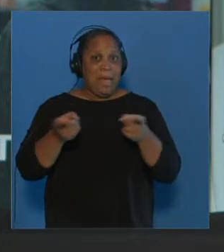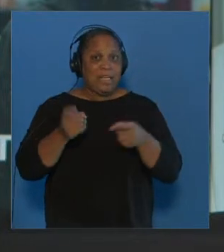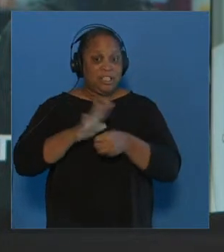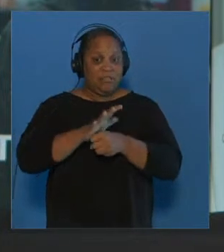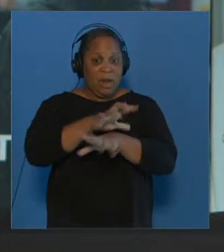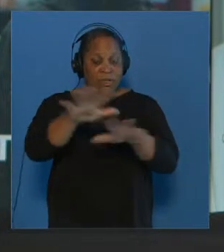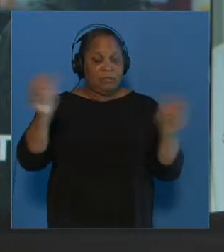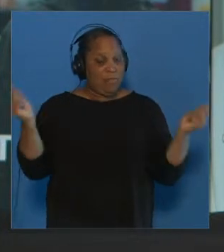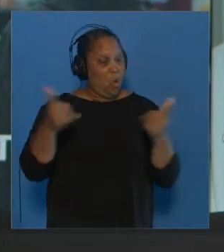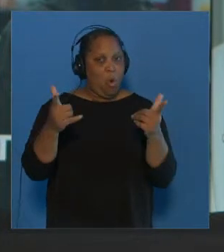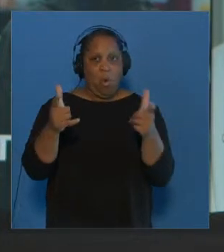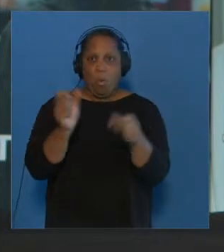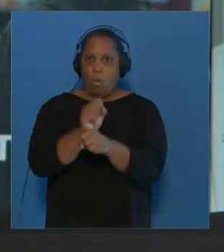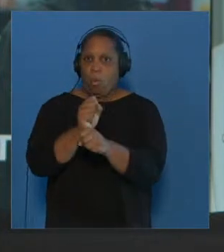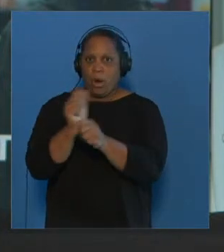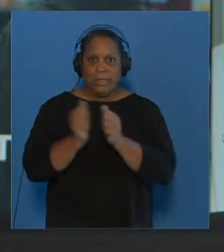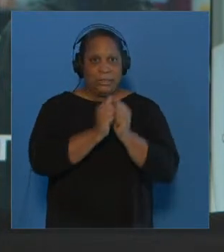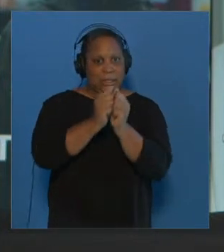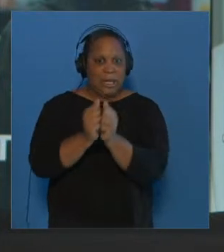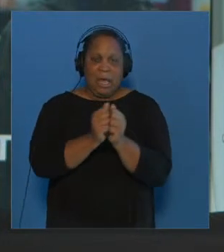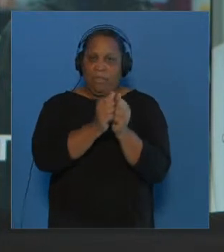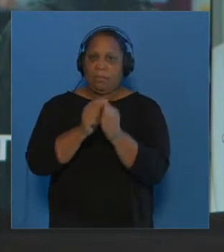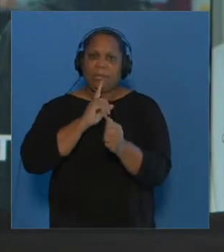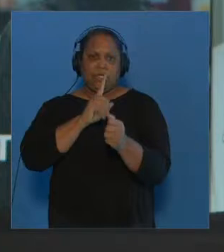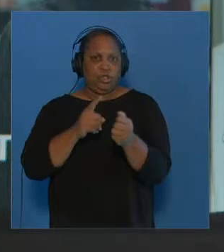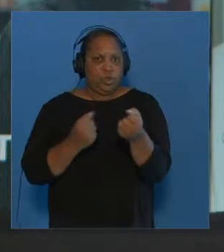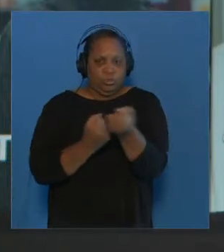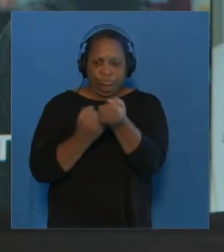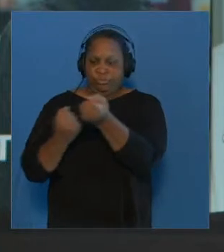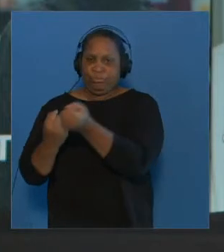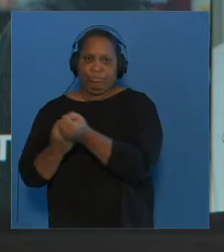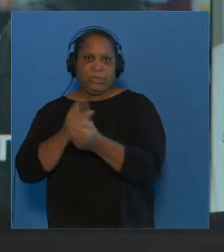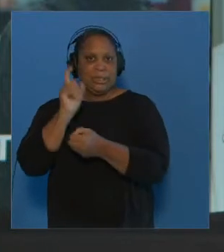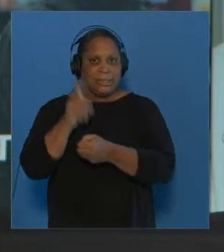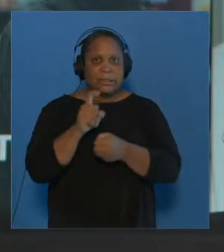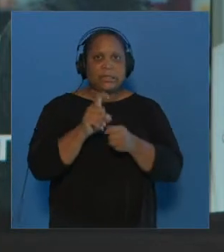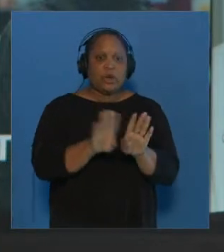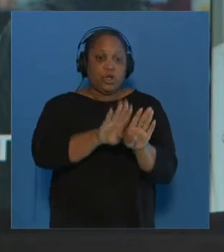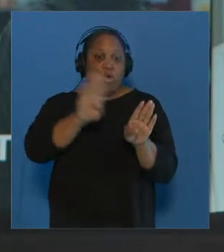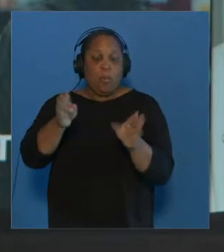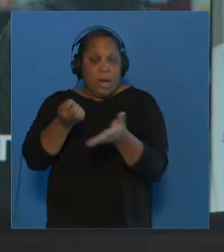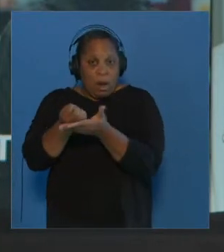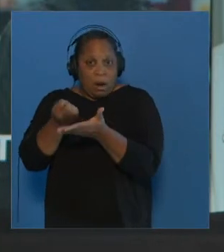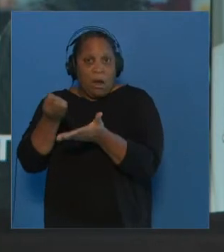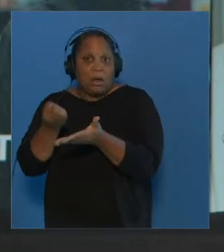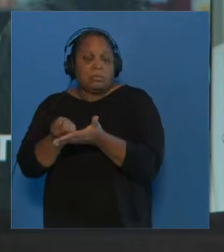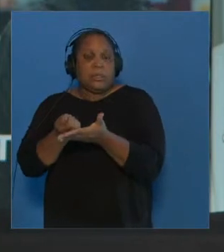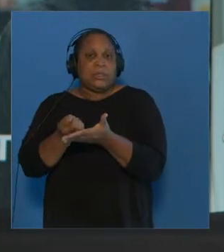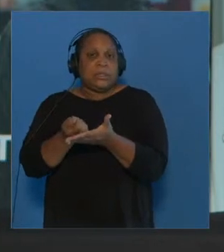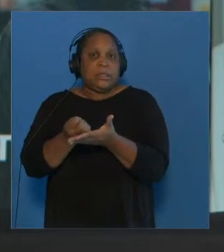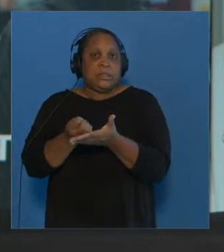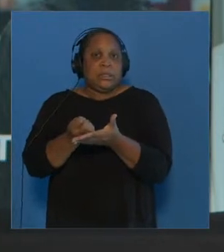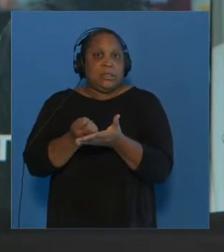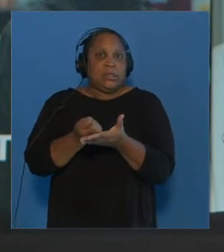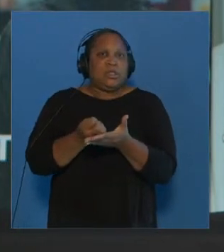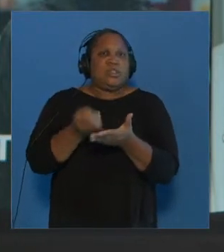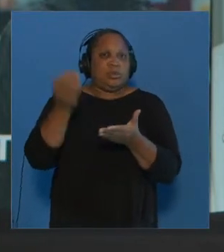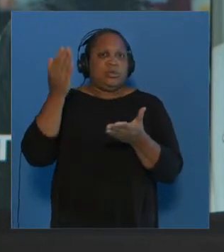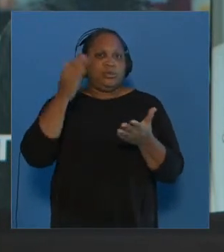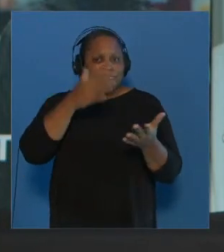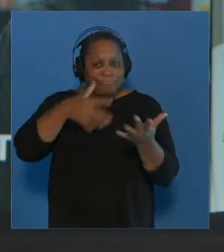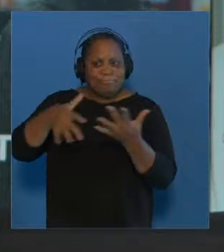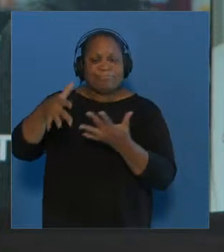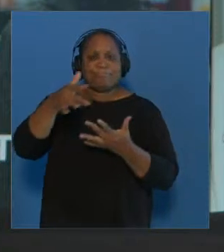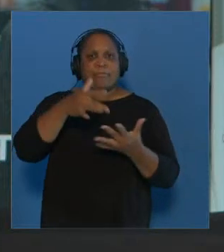working together, pulling together, and making sure that we're doing what is necessary to reopen our economy, to be able to reacquaint ourselves, while